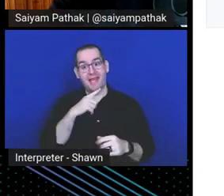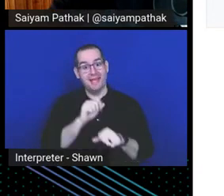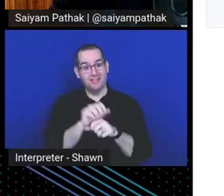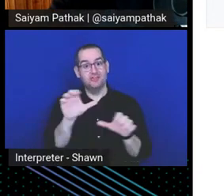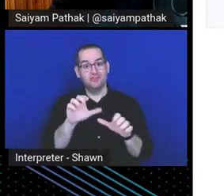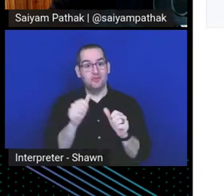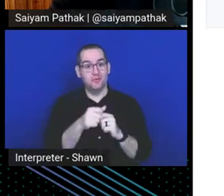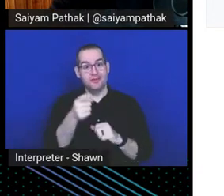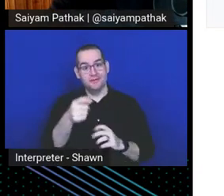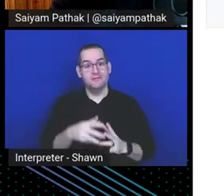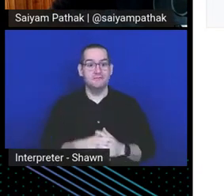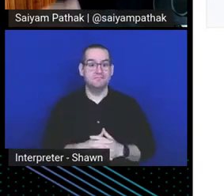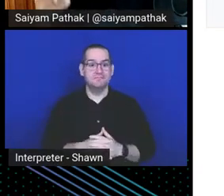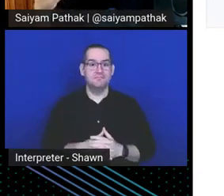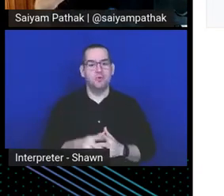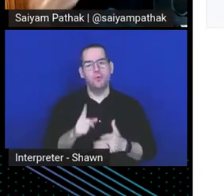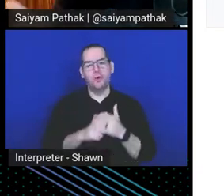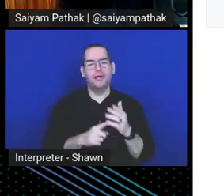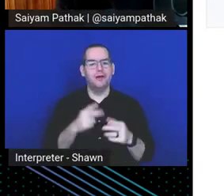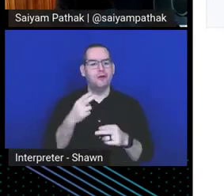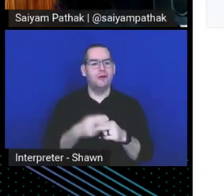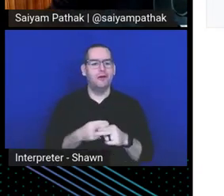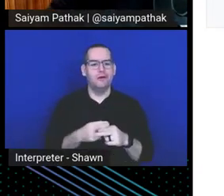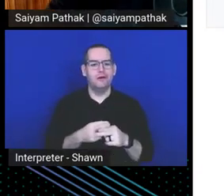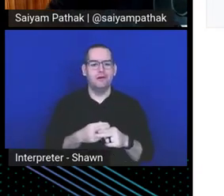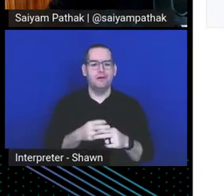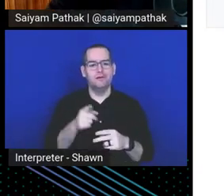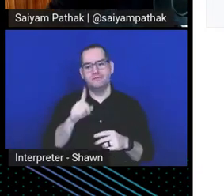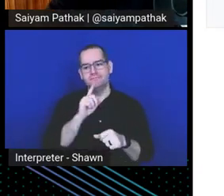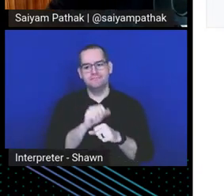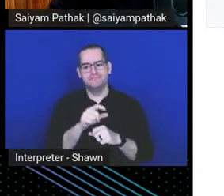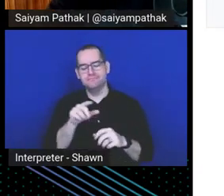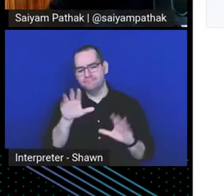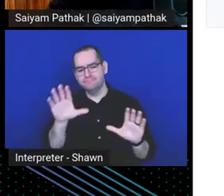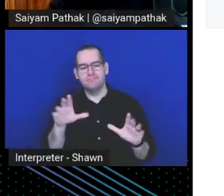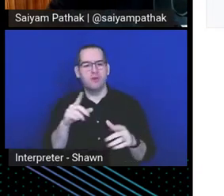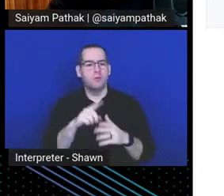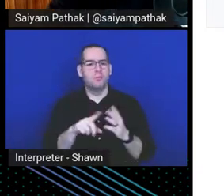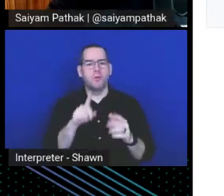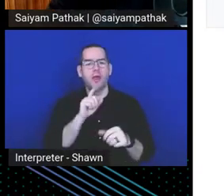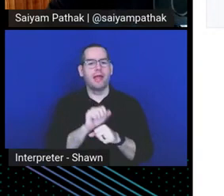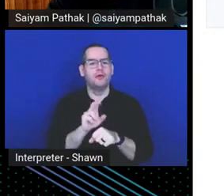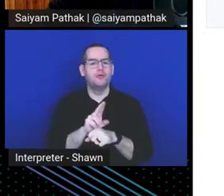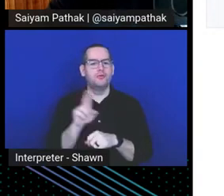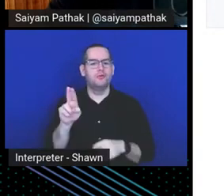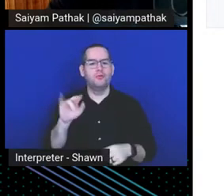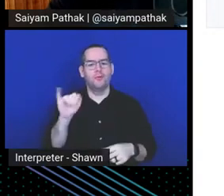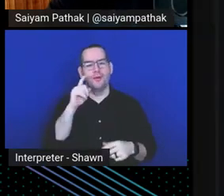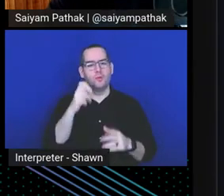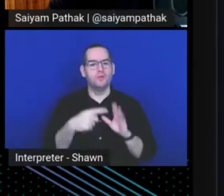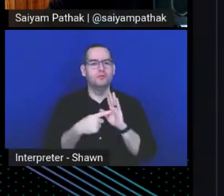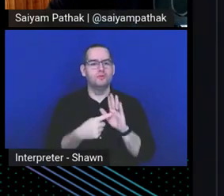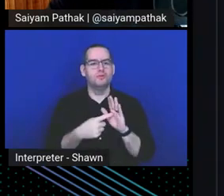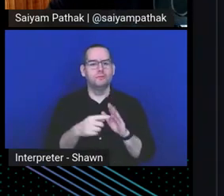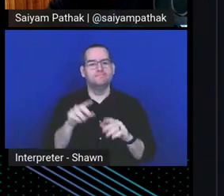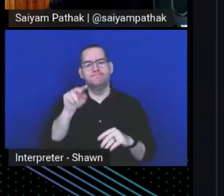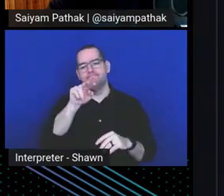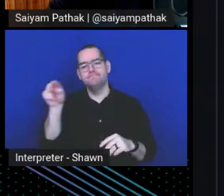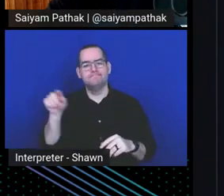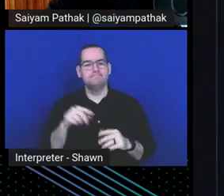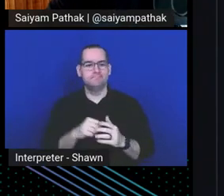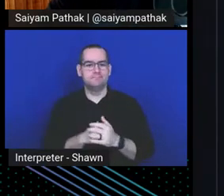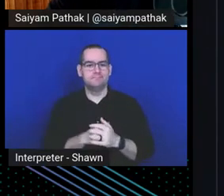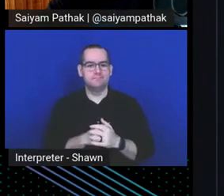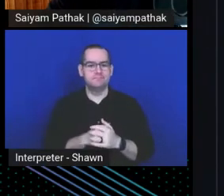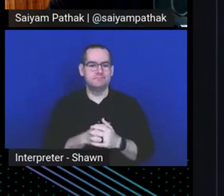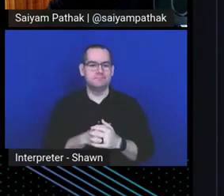the what you call the CLI as well. So, but right now we are using the UI because I want to show you the GitHub stuff, which is which